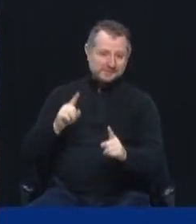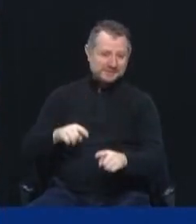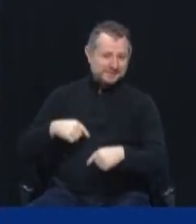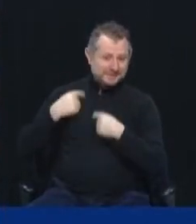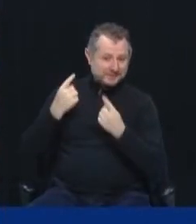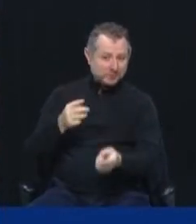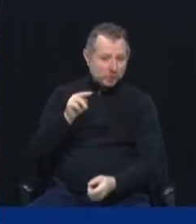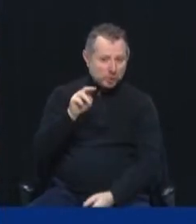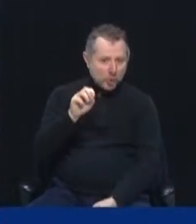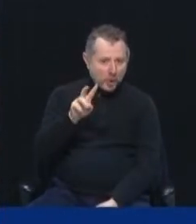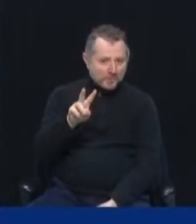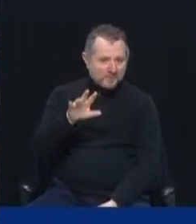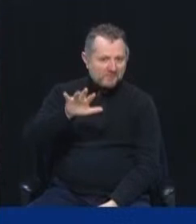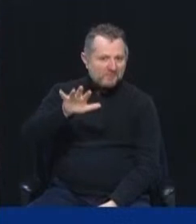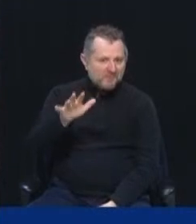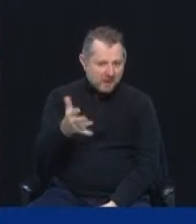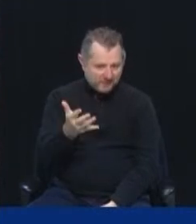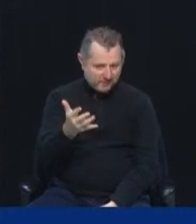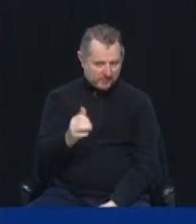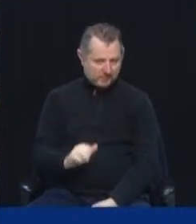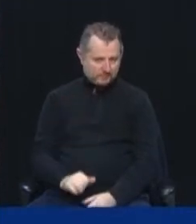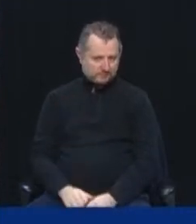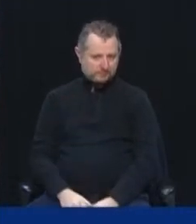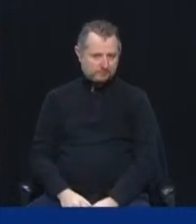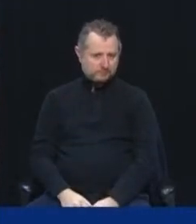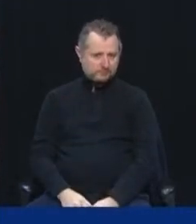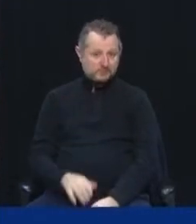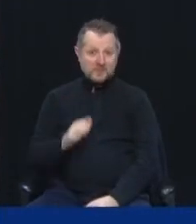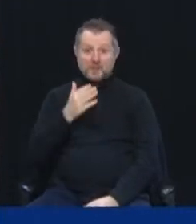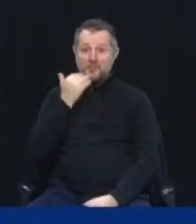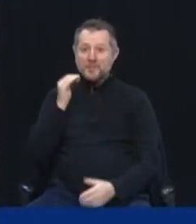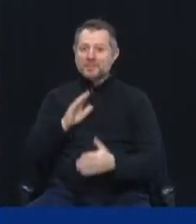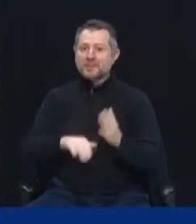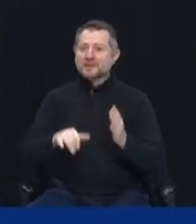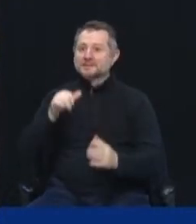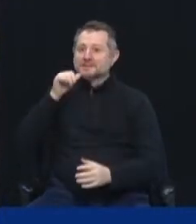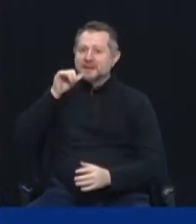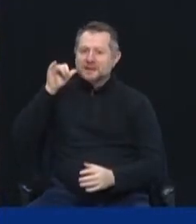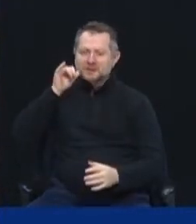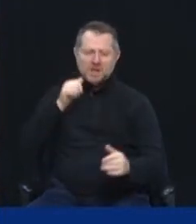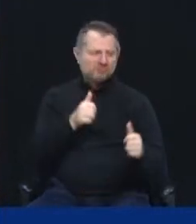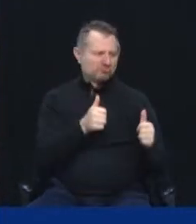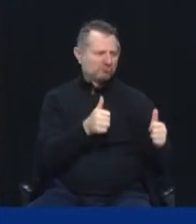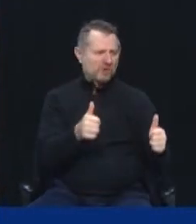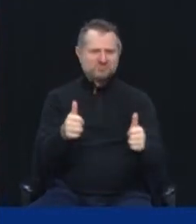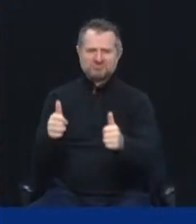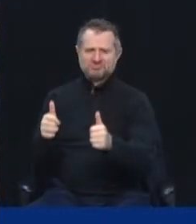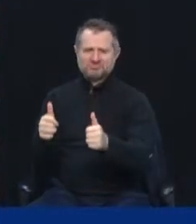5th, lower than the rate we had yesterday, so that's headed in the right direction.